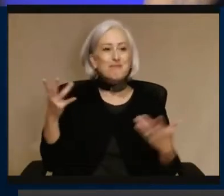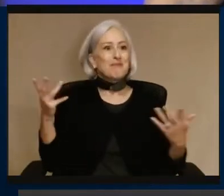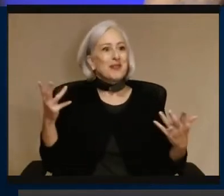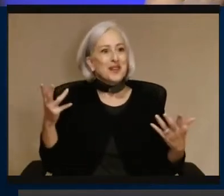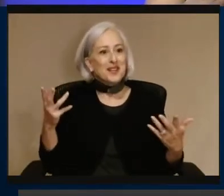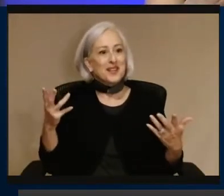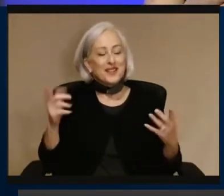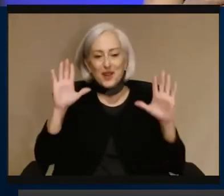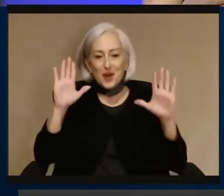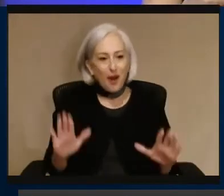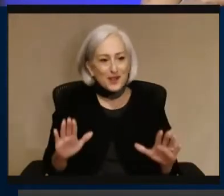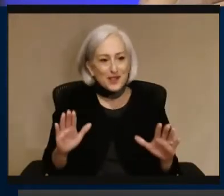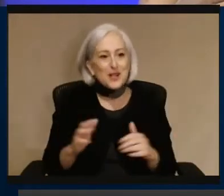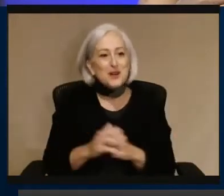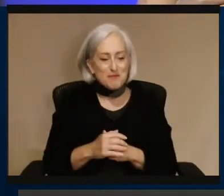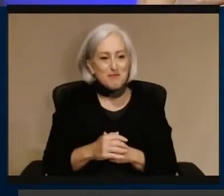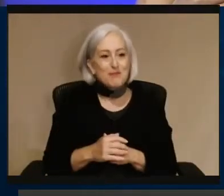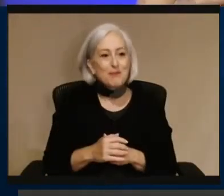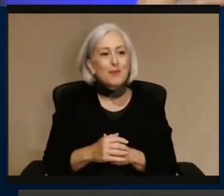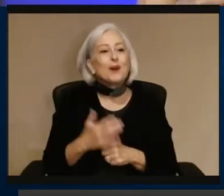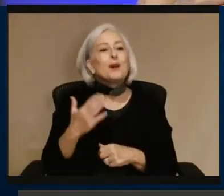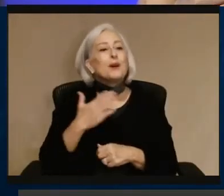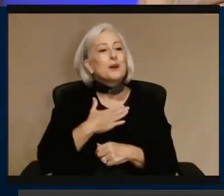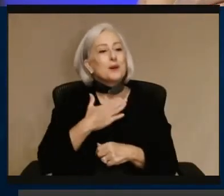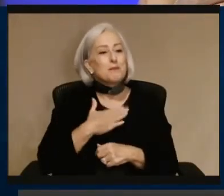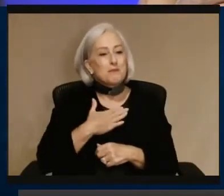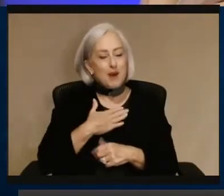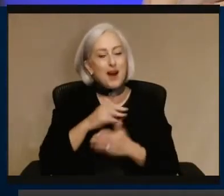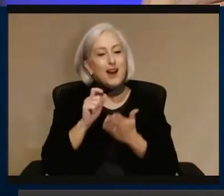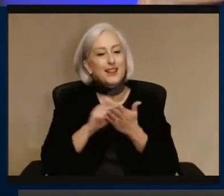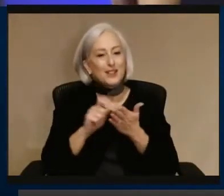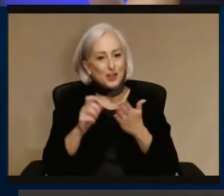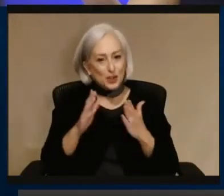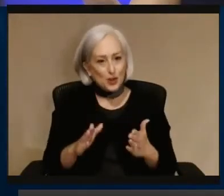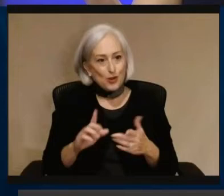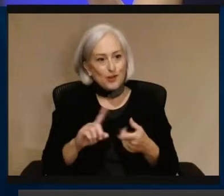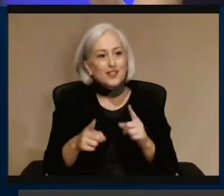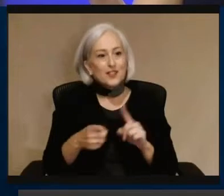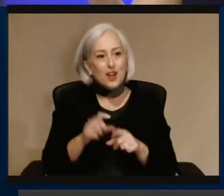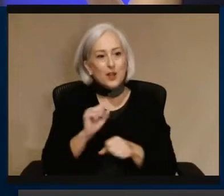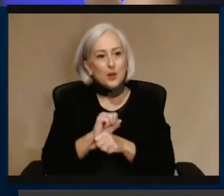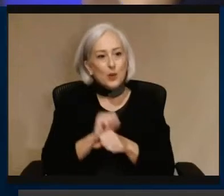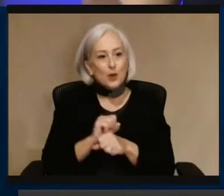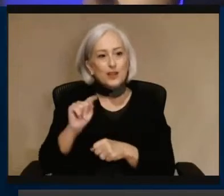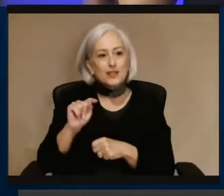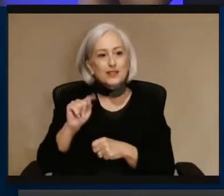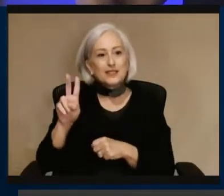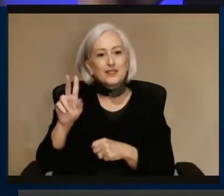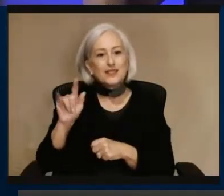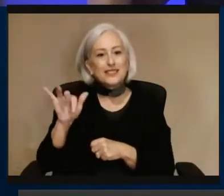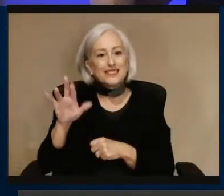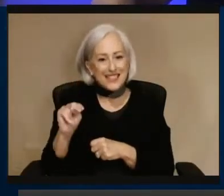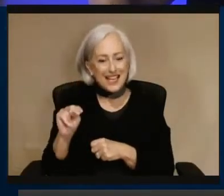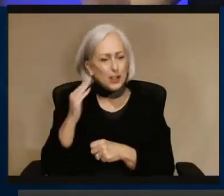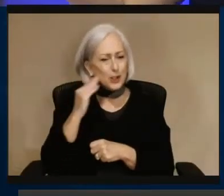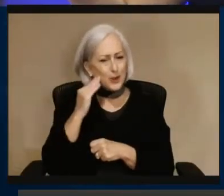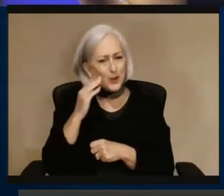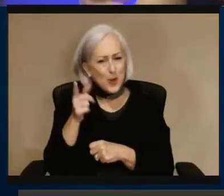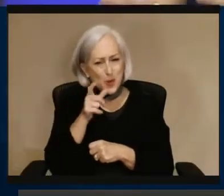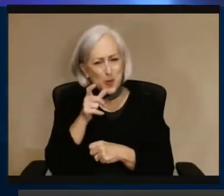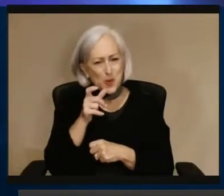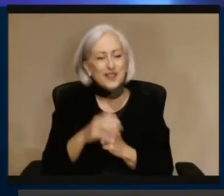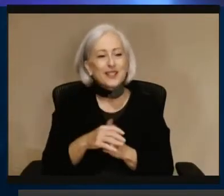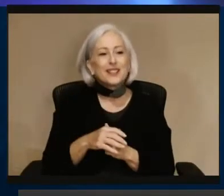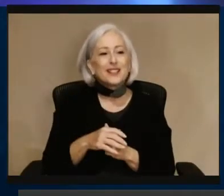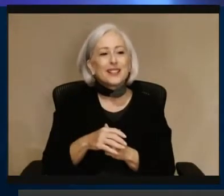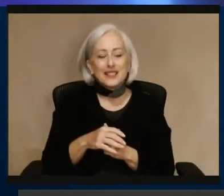then one of my journalist friends who works for one of the TV stations, who I know so it's like, I don't know, 6